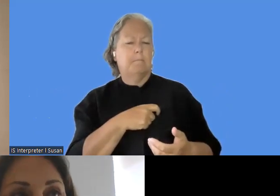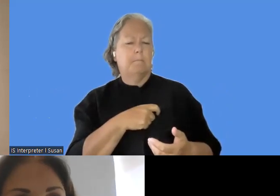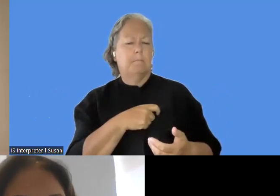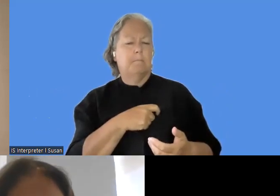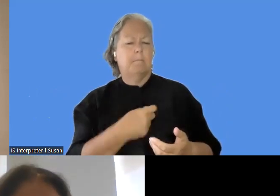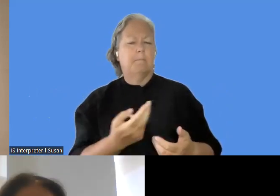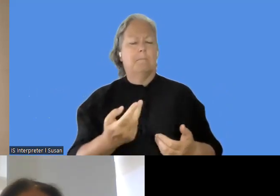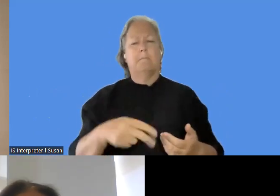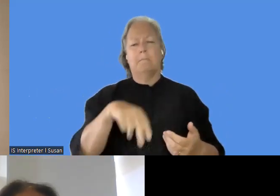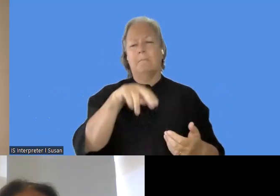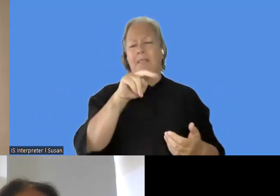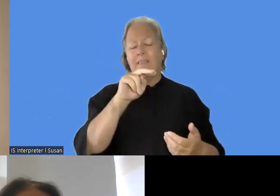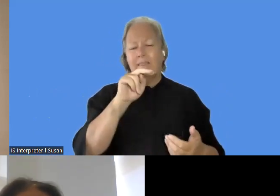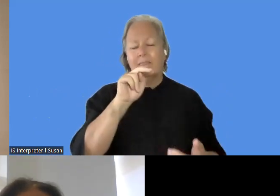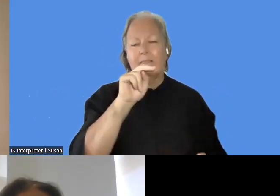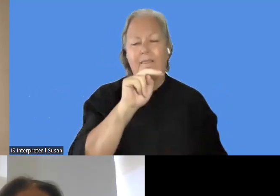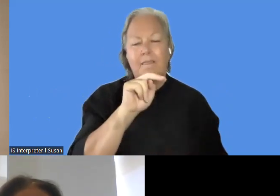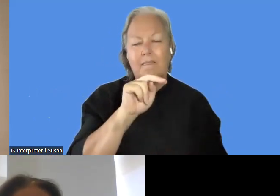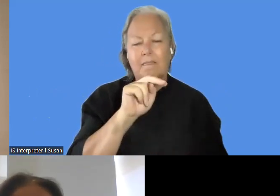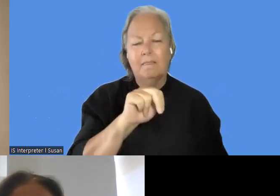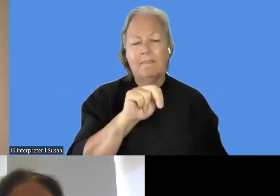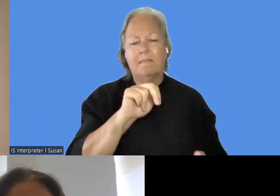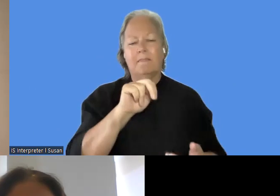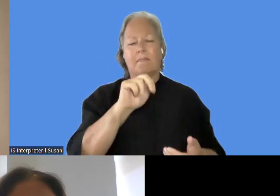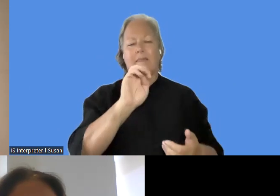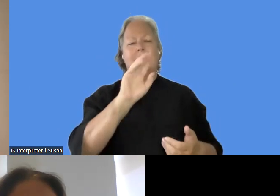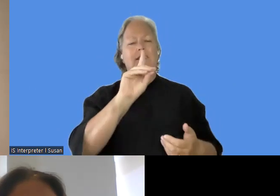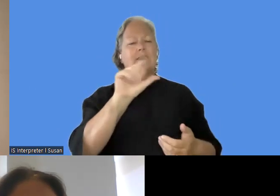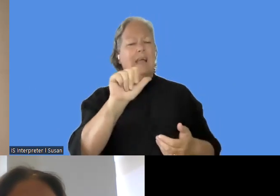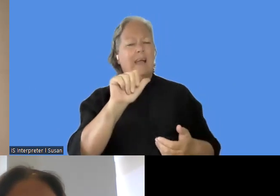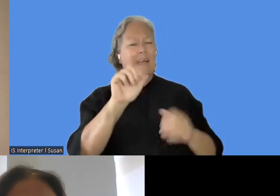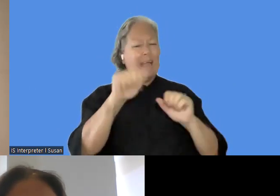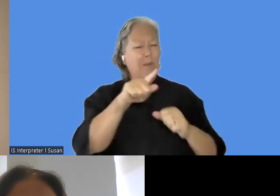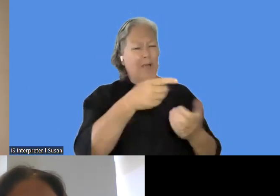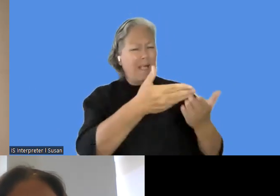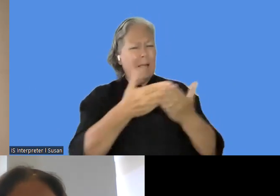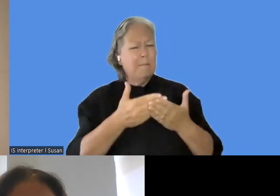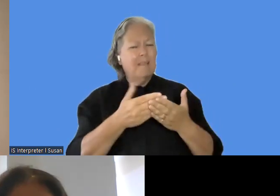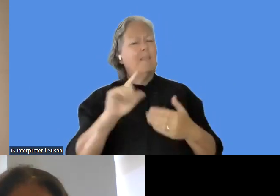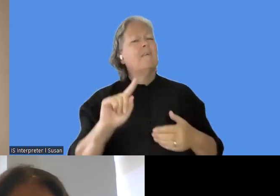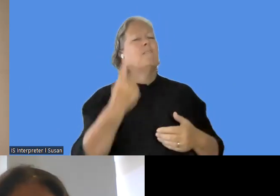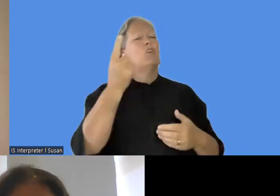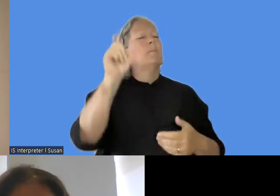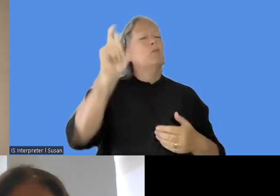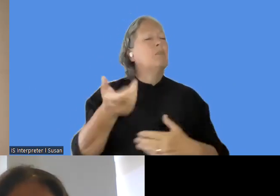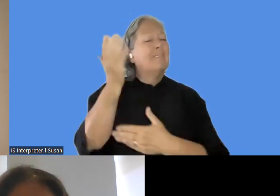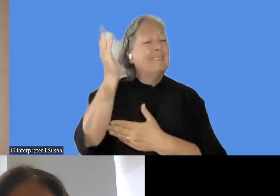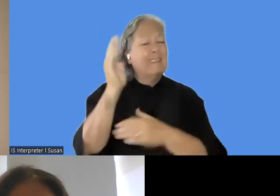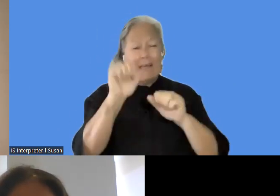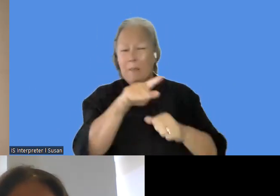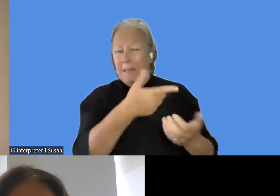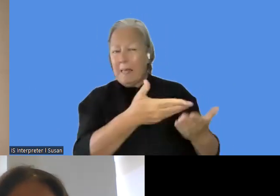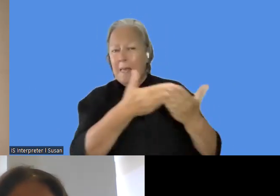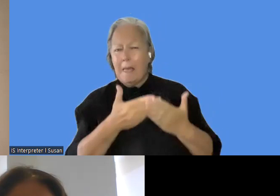apologies, but if Elizabeth Lockwood can help me here introducing my third speaker, that would be really appreciated. I'm